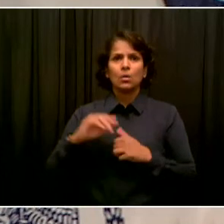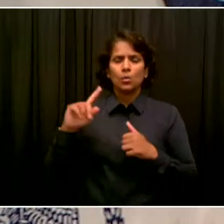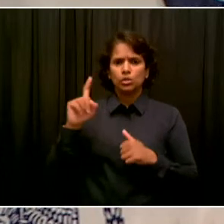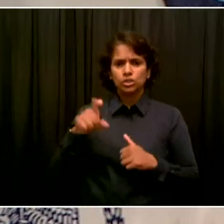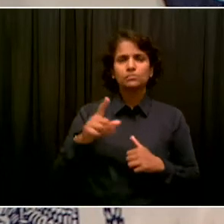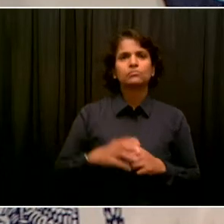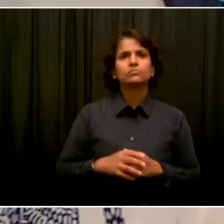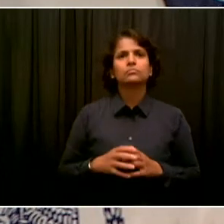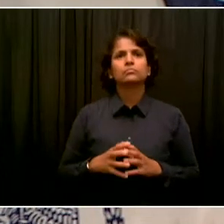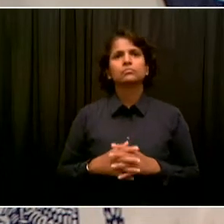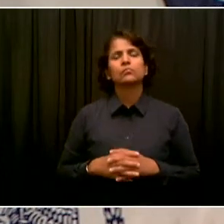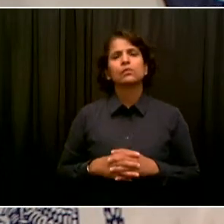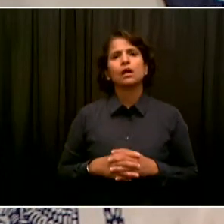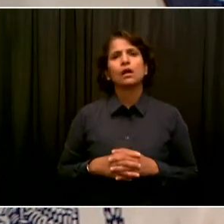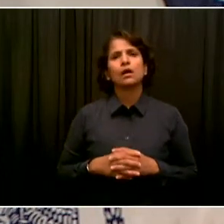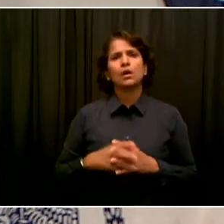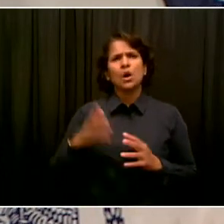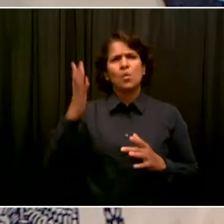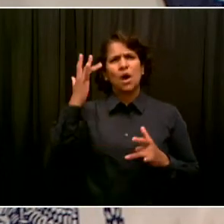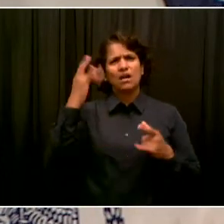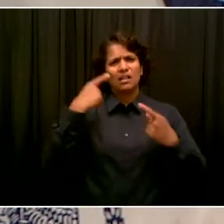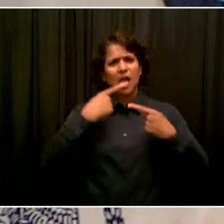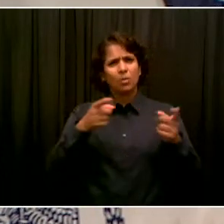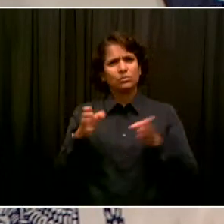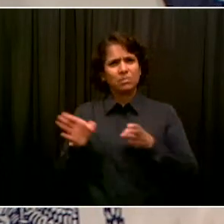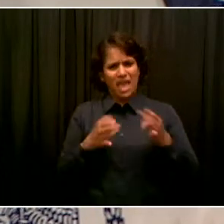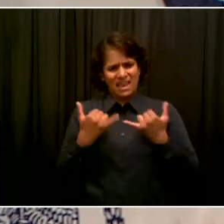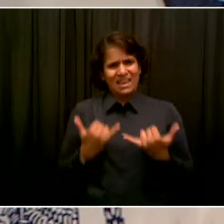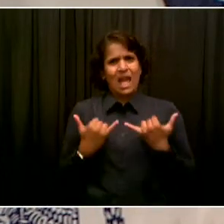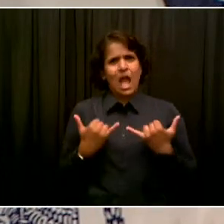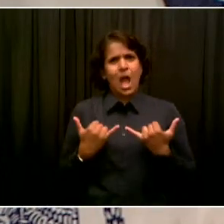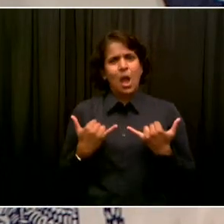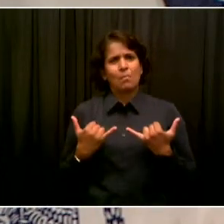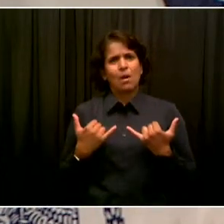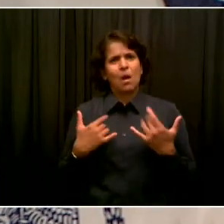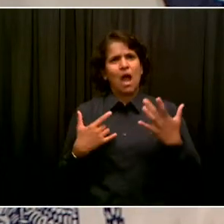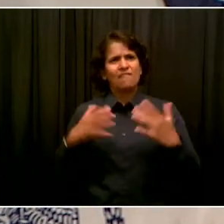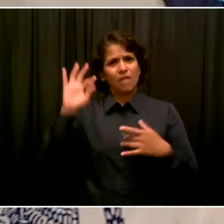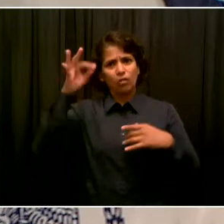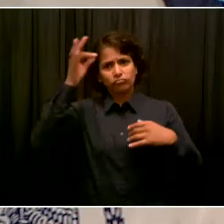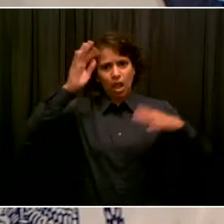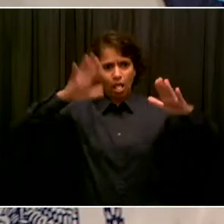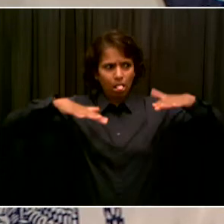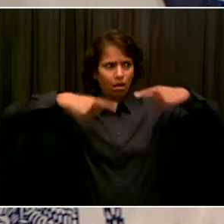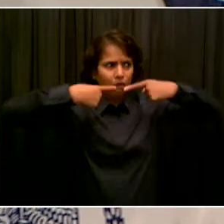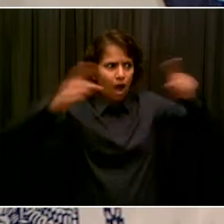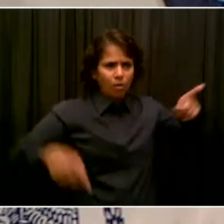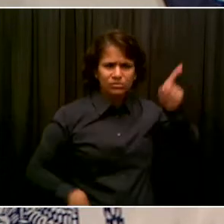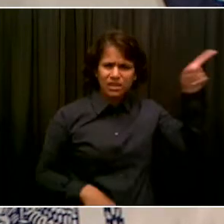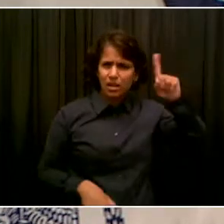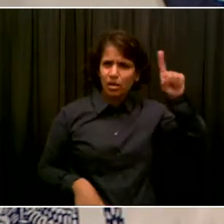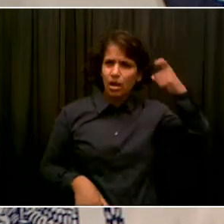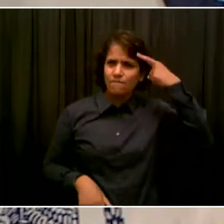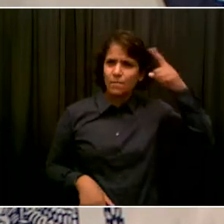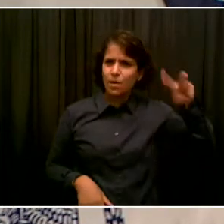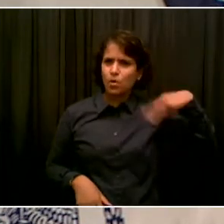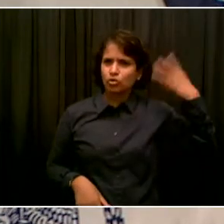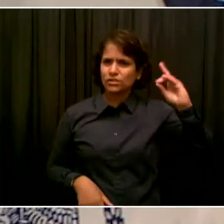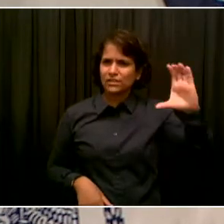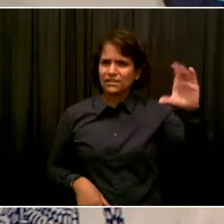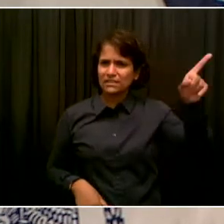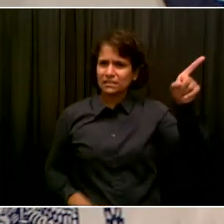booster plan now when the White House and federal health authorities can't yet confirm the use